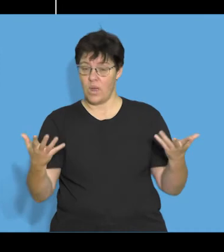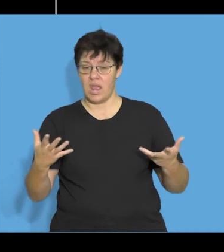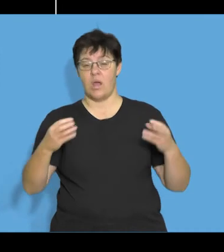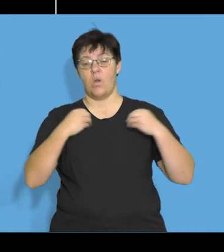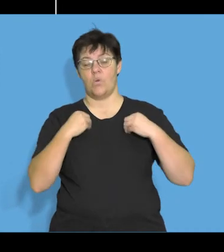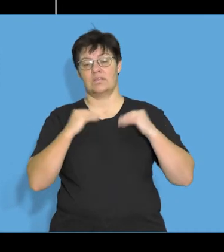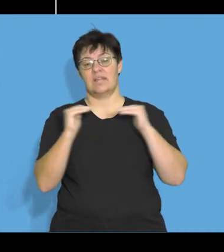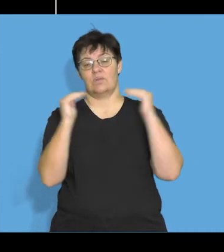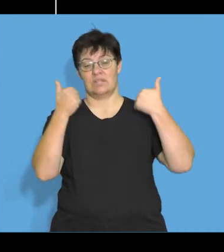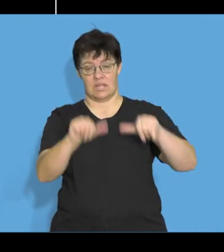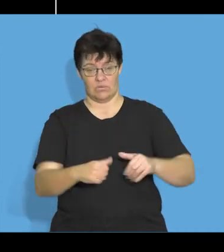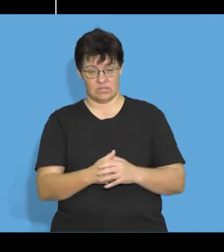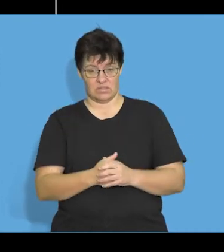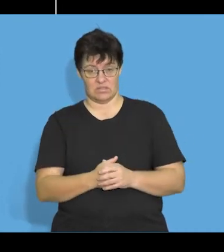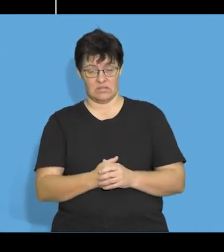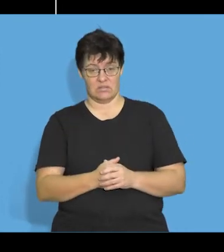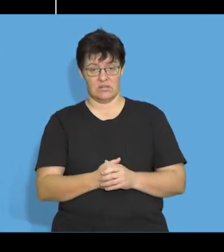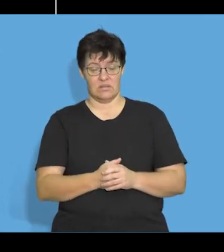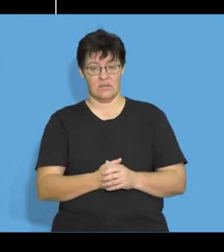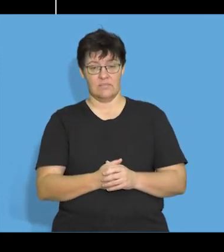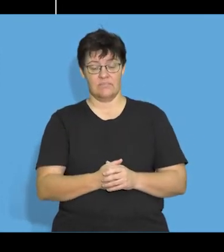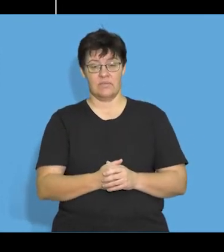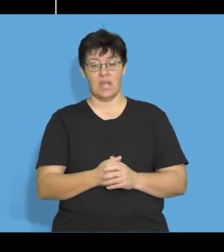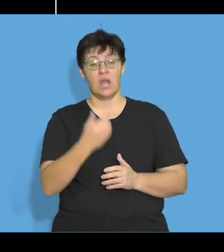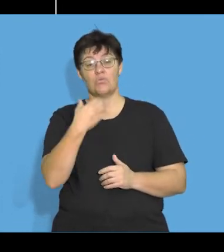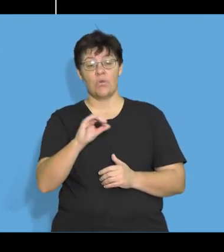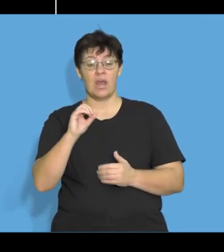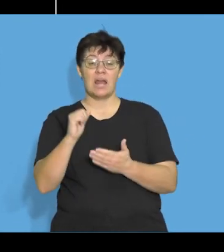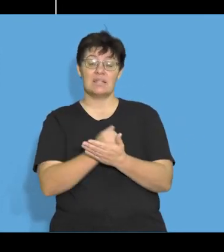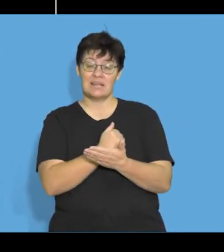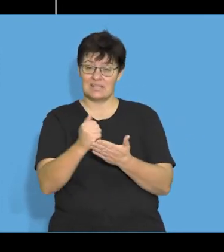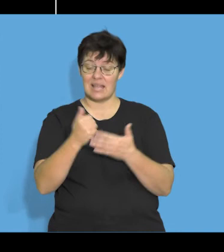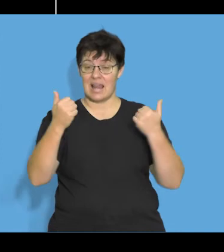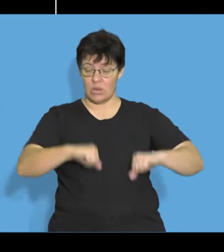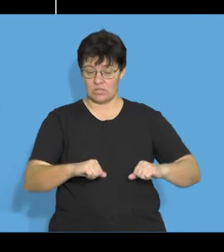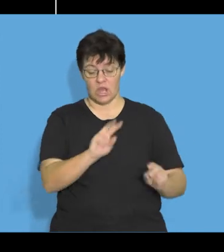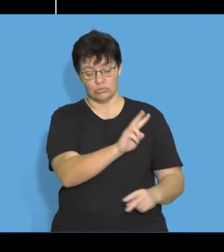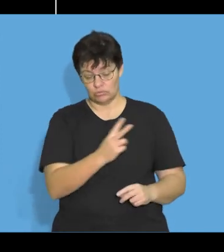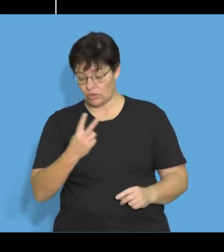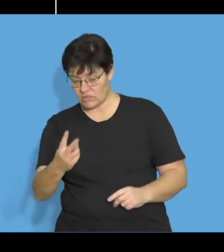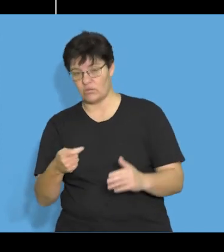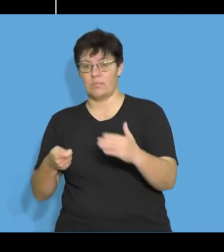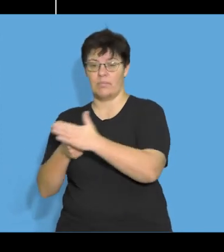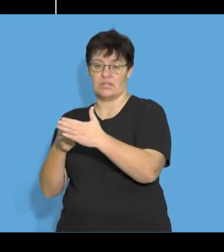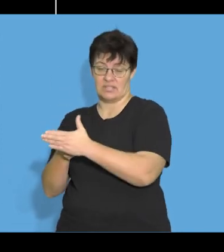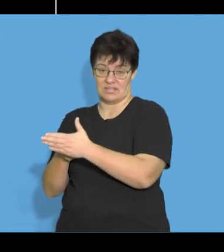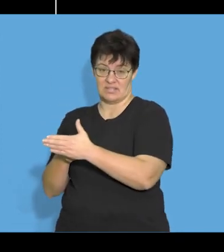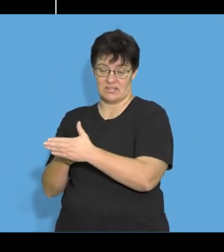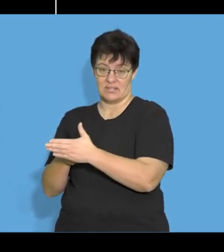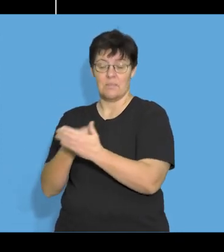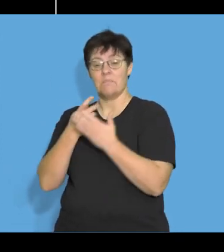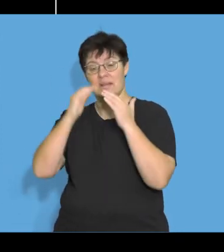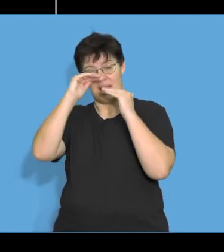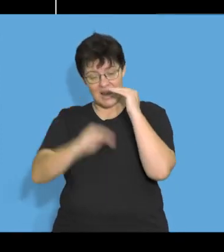So keep this in mind. Creditors' allowances will eventually be transferred to your purchases, and it will reduce